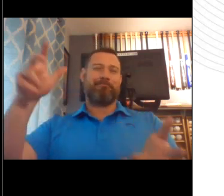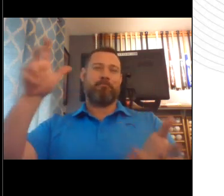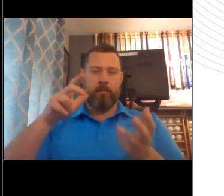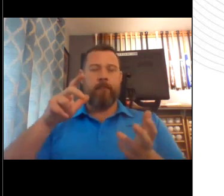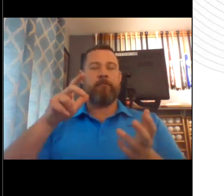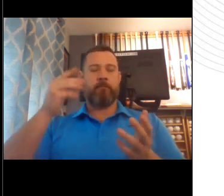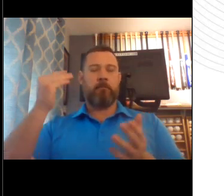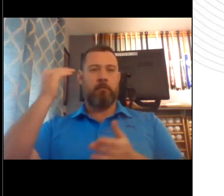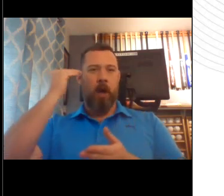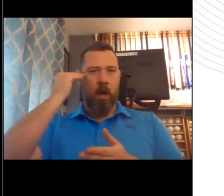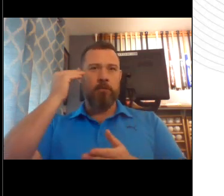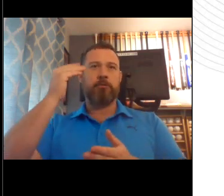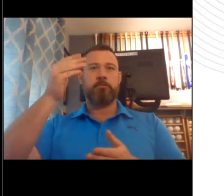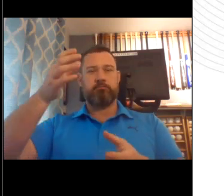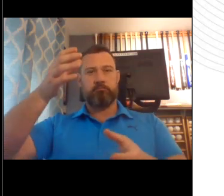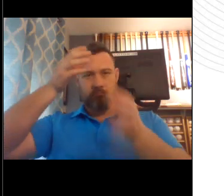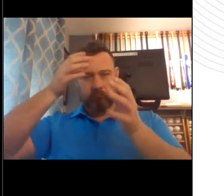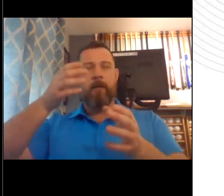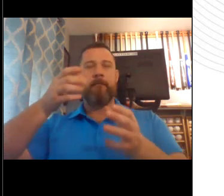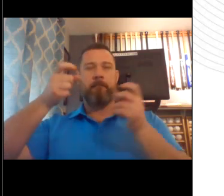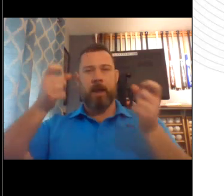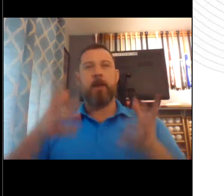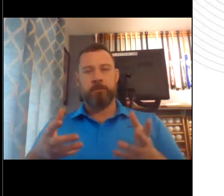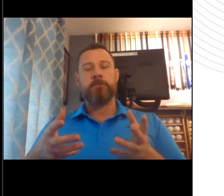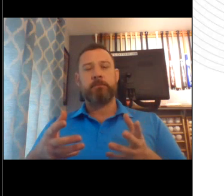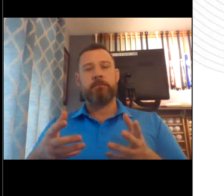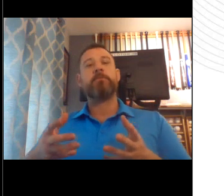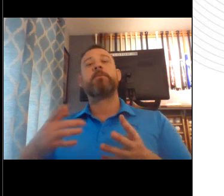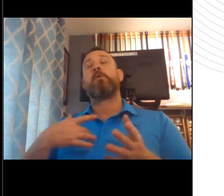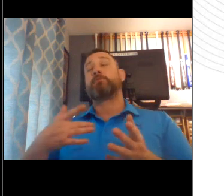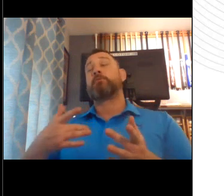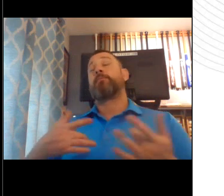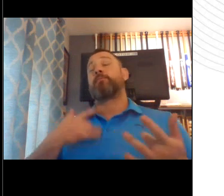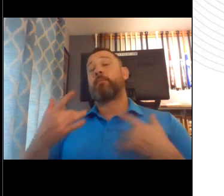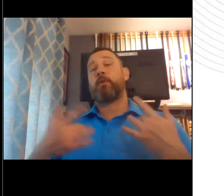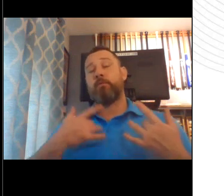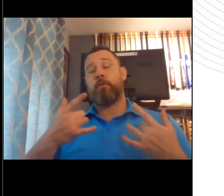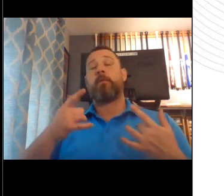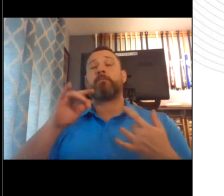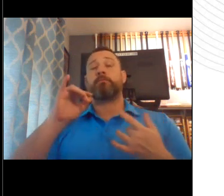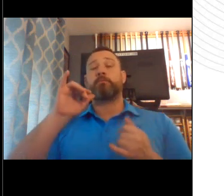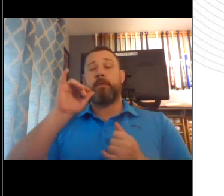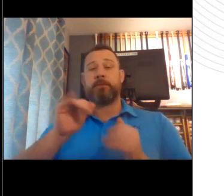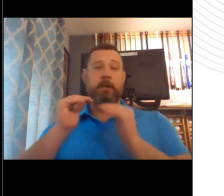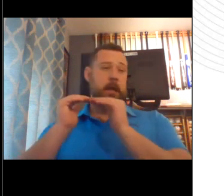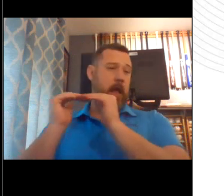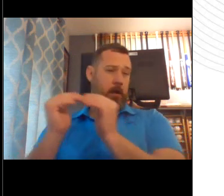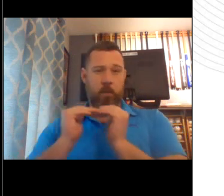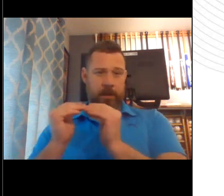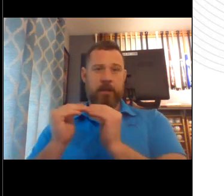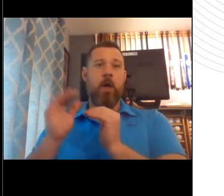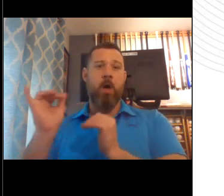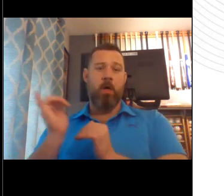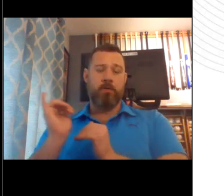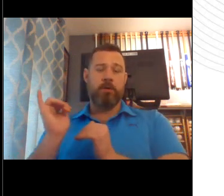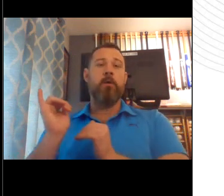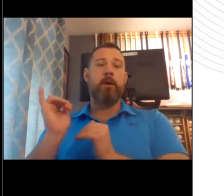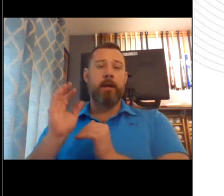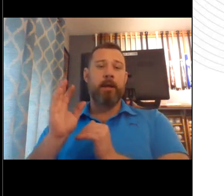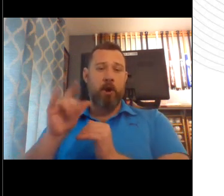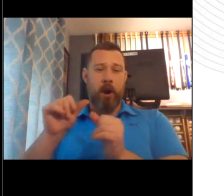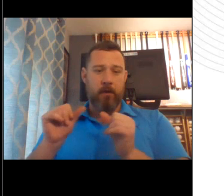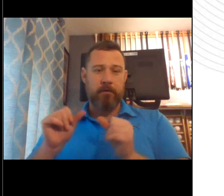So I'm grateful to have her on board. But I'm also thrilled with the fact in the space of equity, the work that she's doing there. She's an